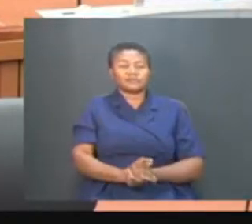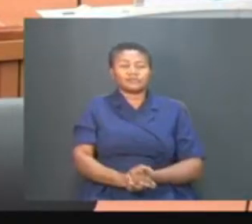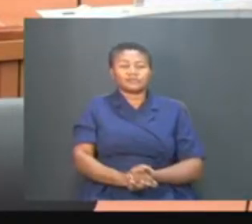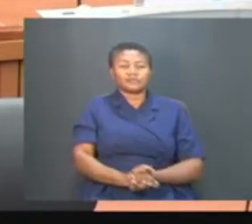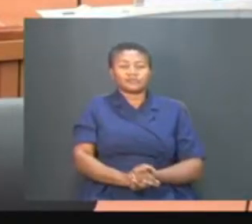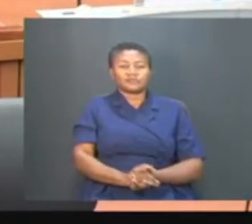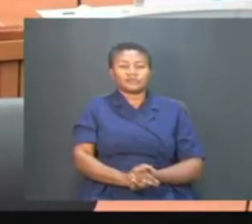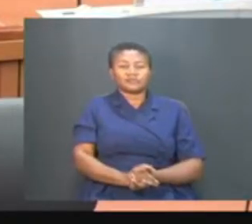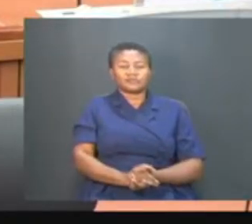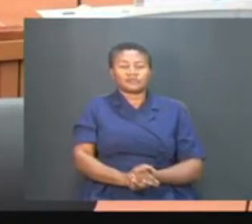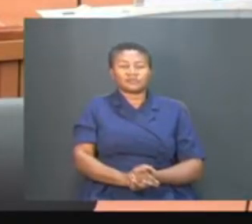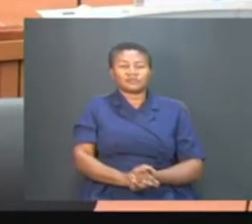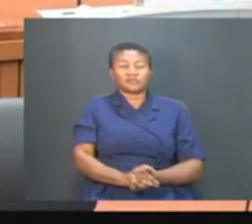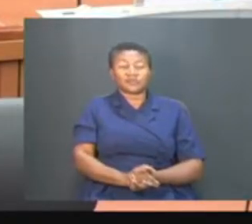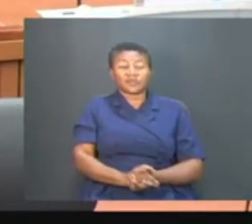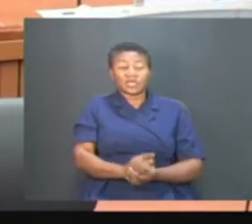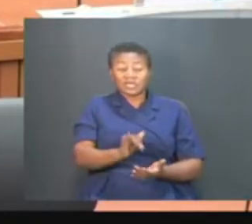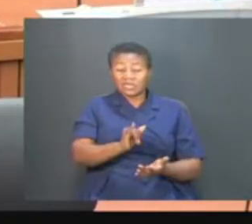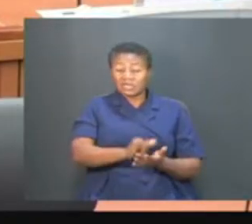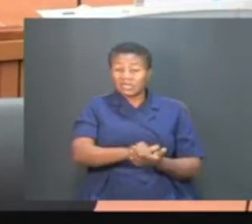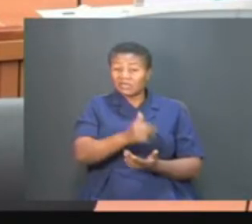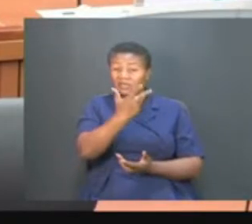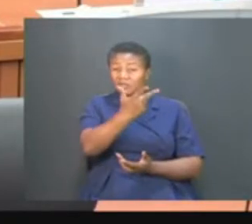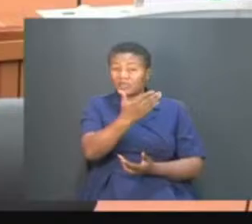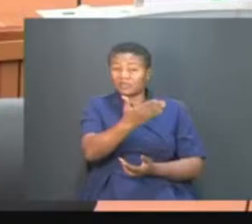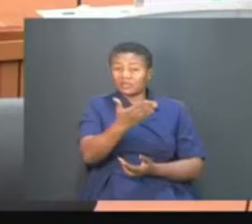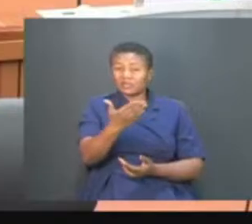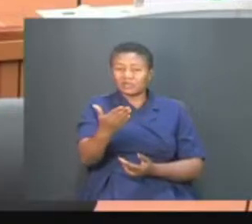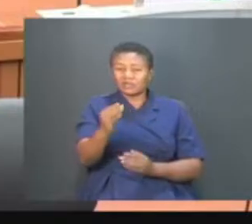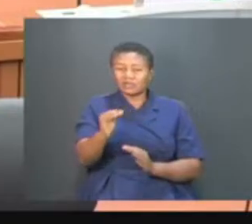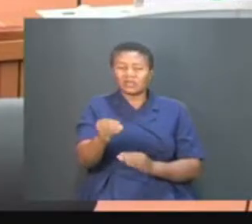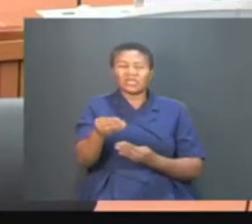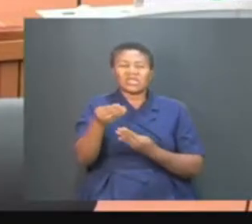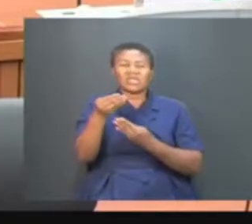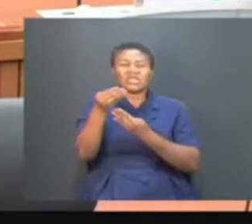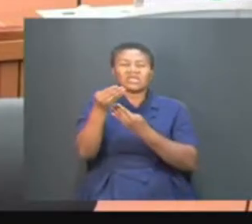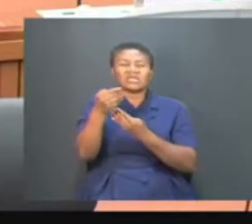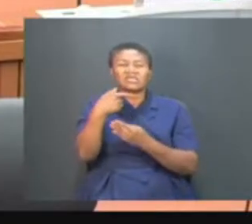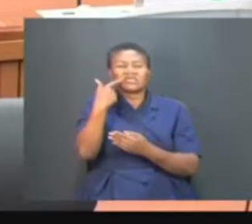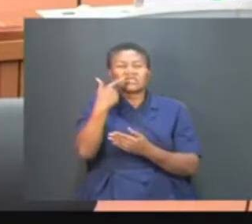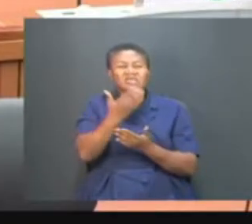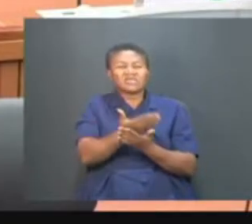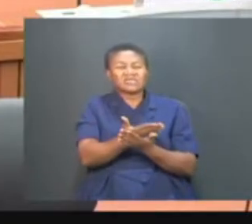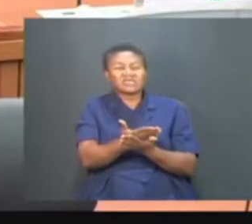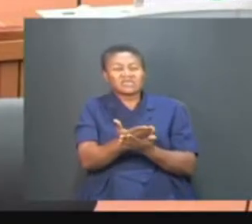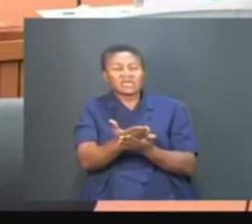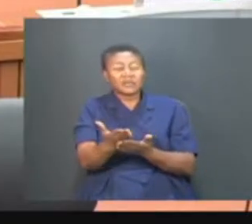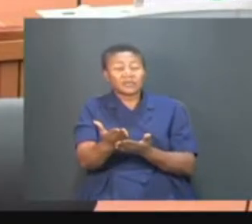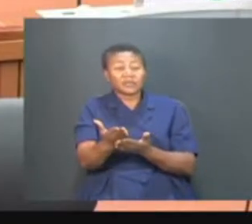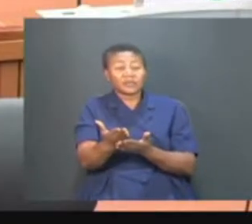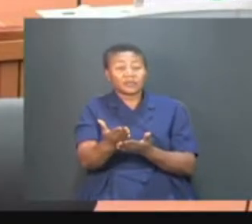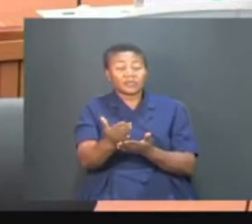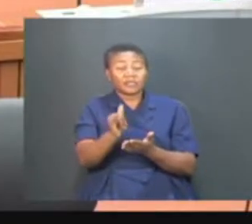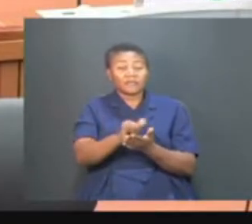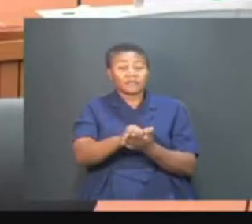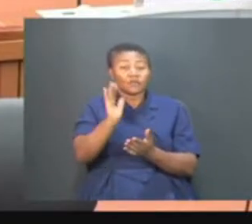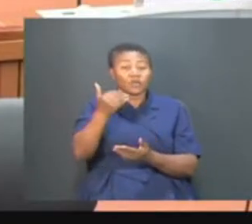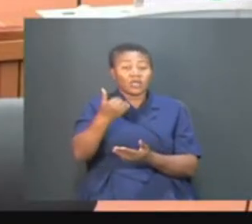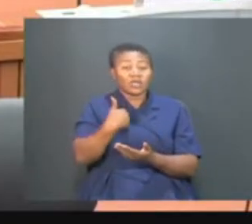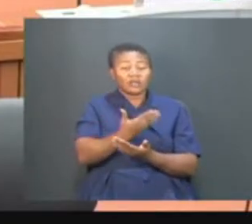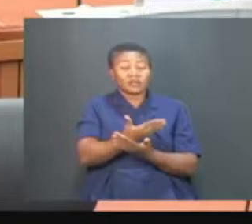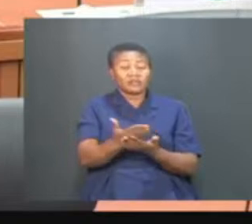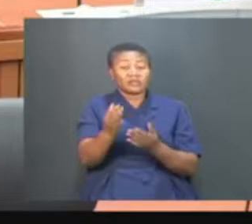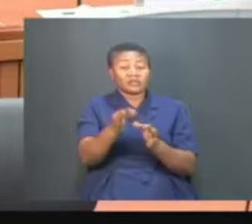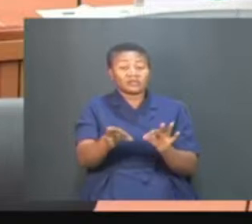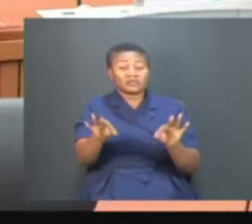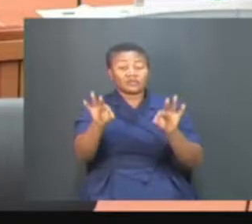And the 3 pillars gives an impression that we would have something substantial to